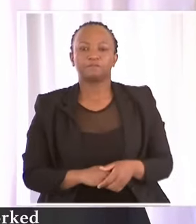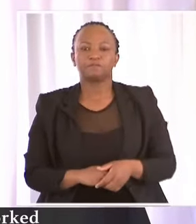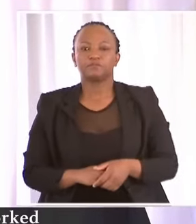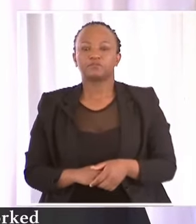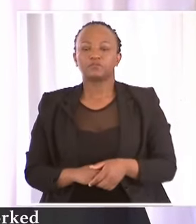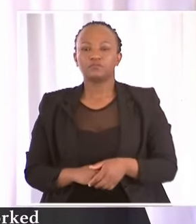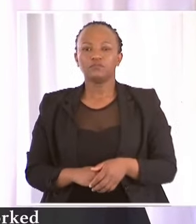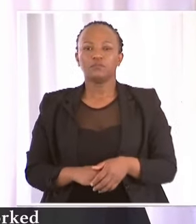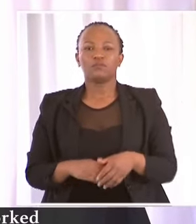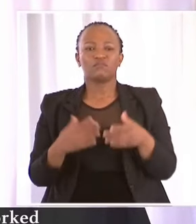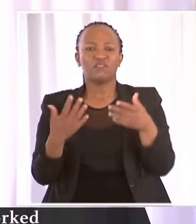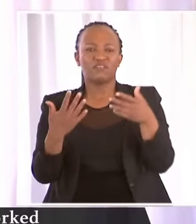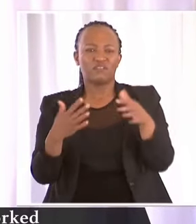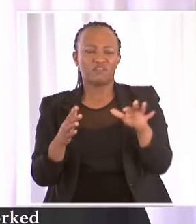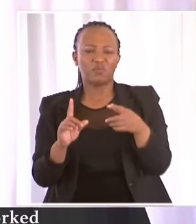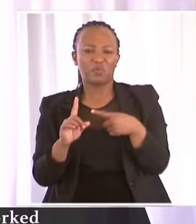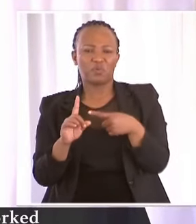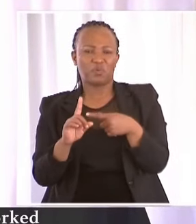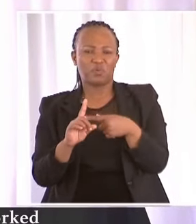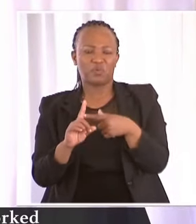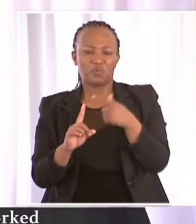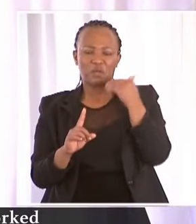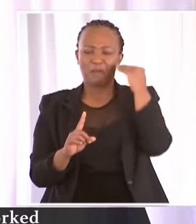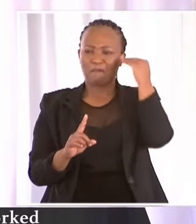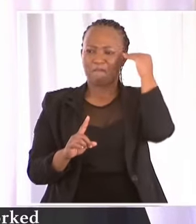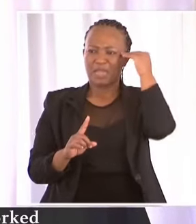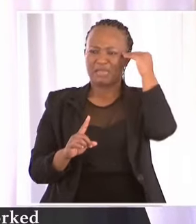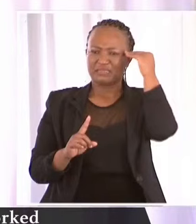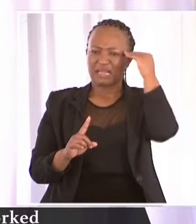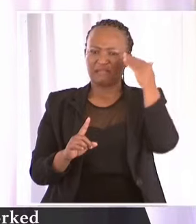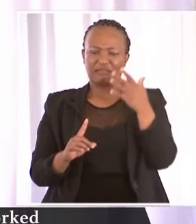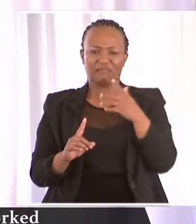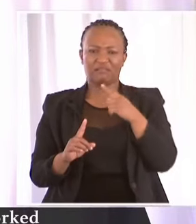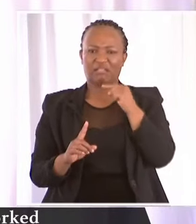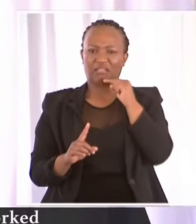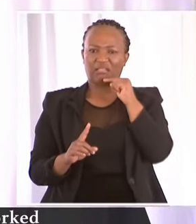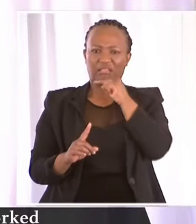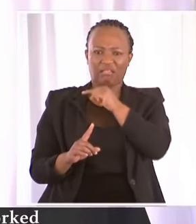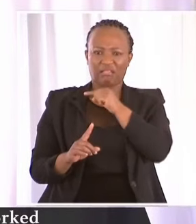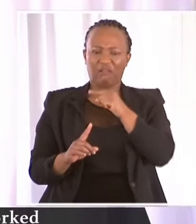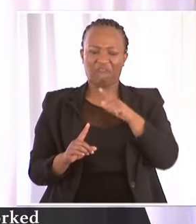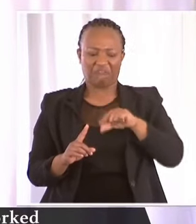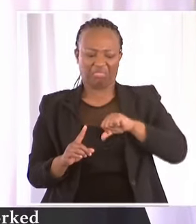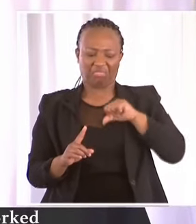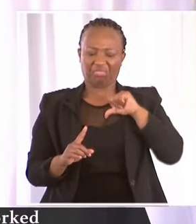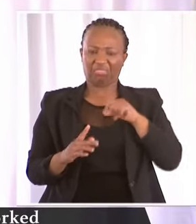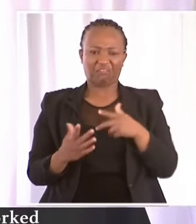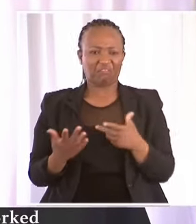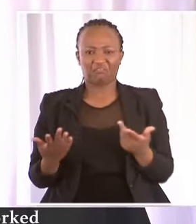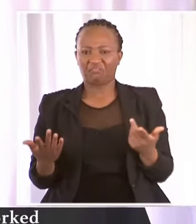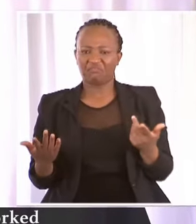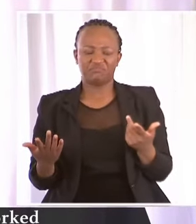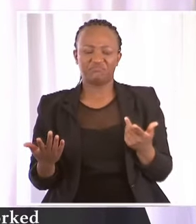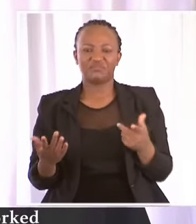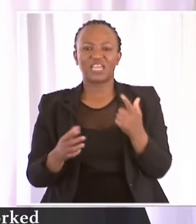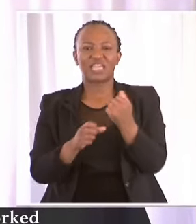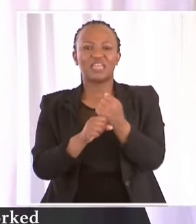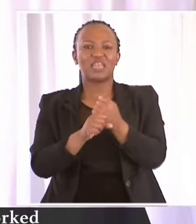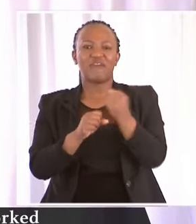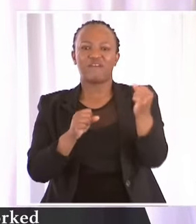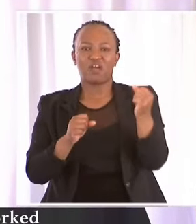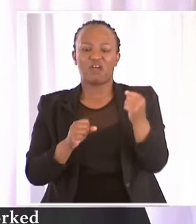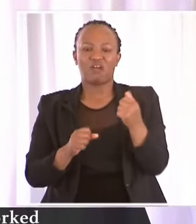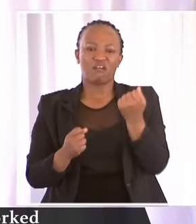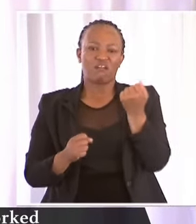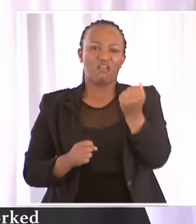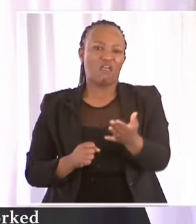to sentimentality, nor to false exhibitions of piety. He never laid claim